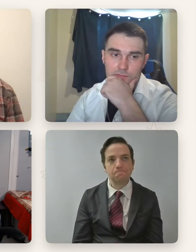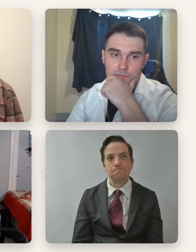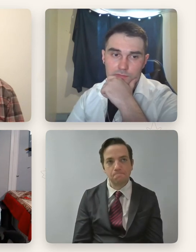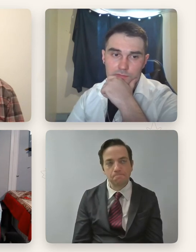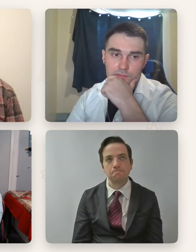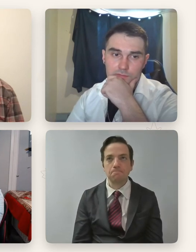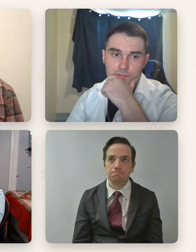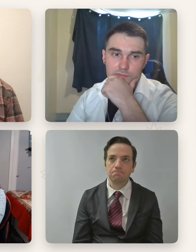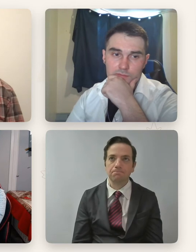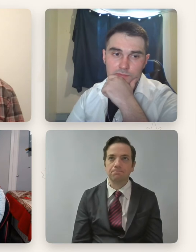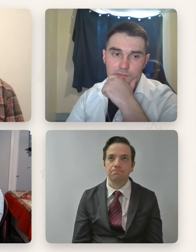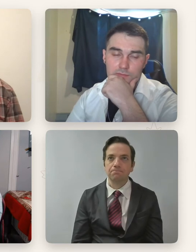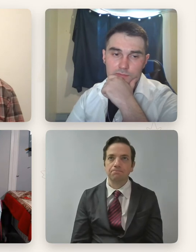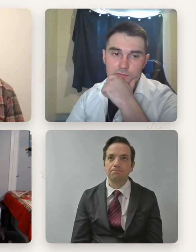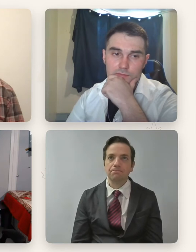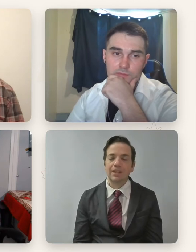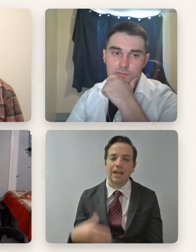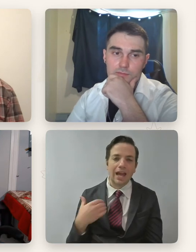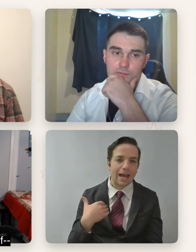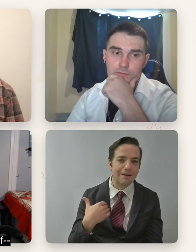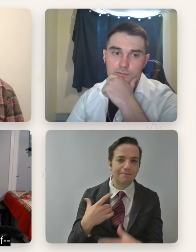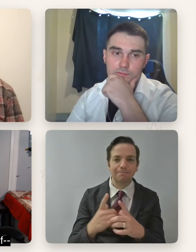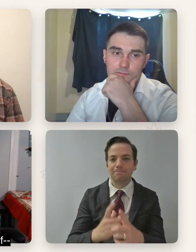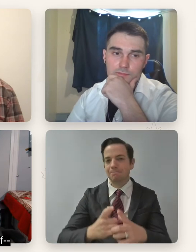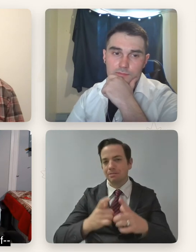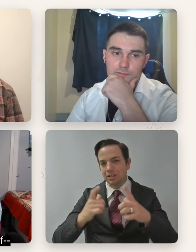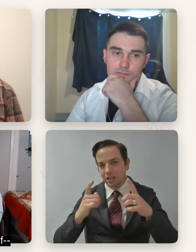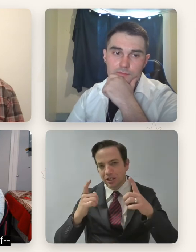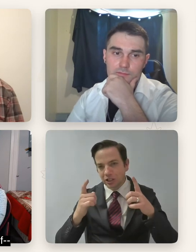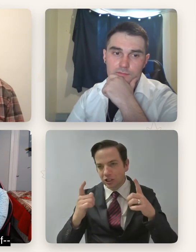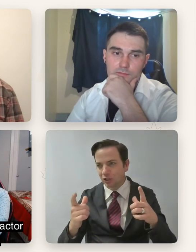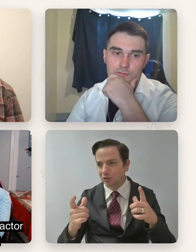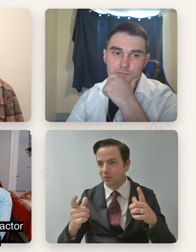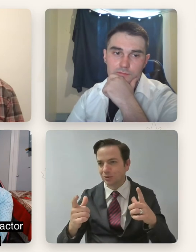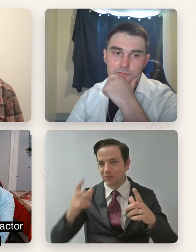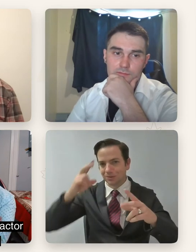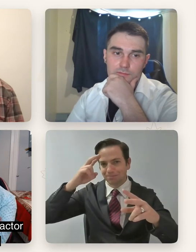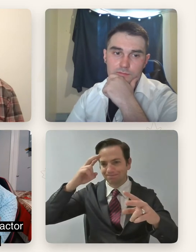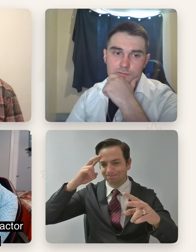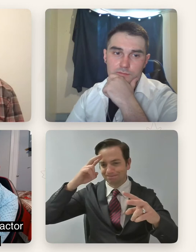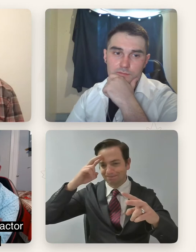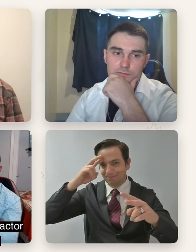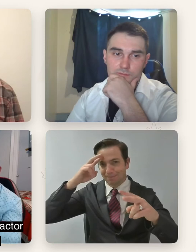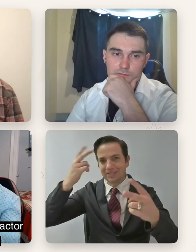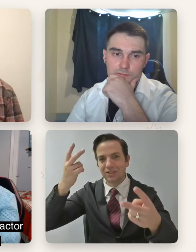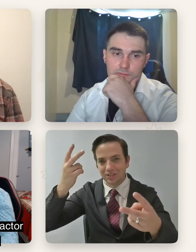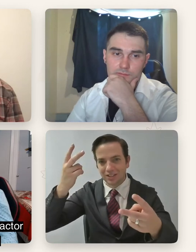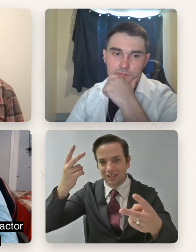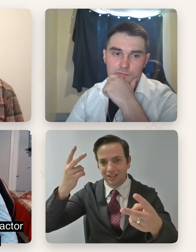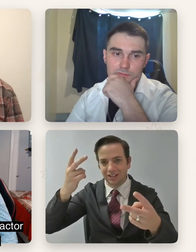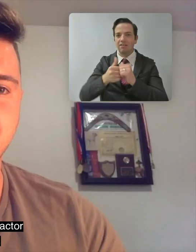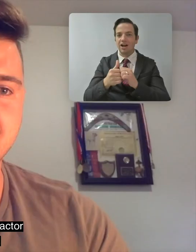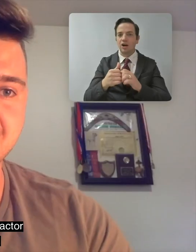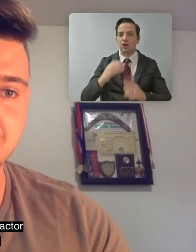misconception of how they cast